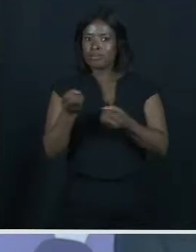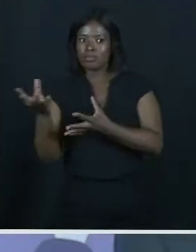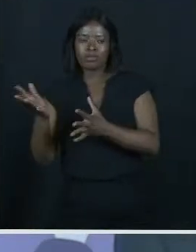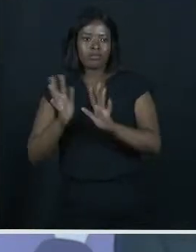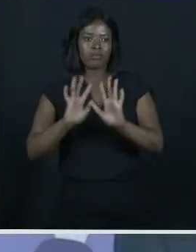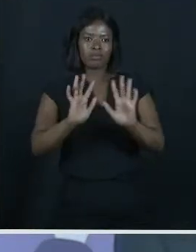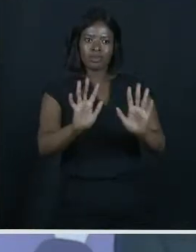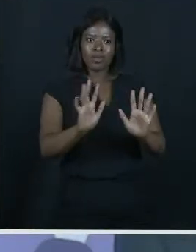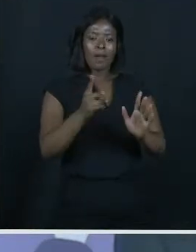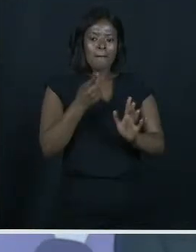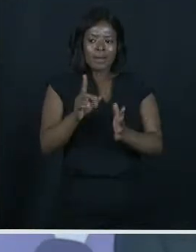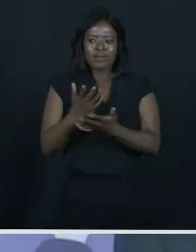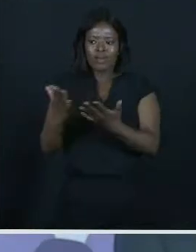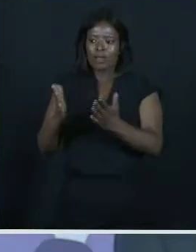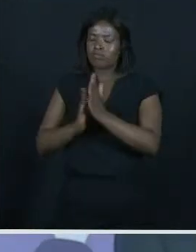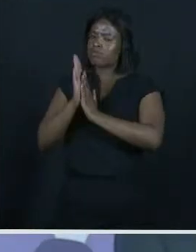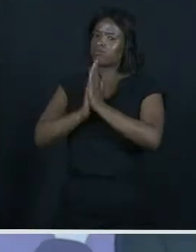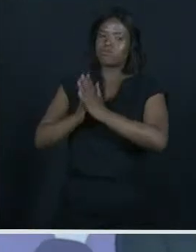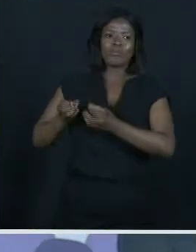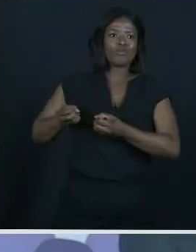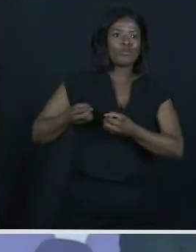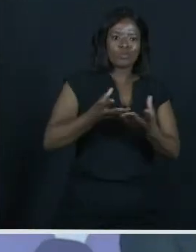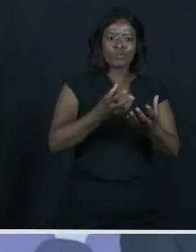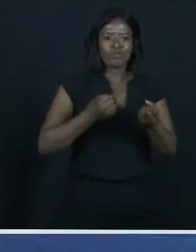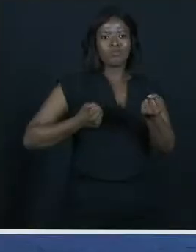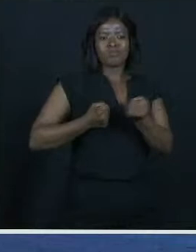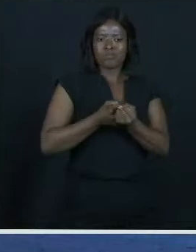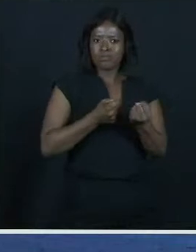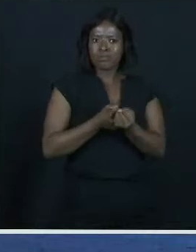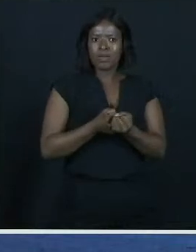recognize the people in the system who are doing their jobs.